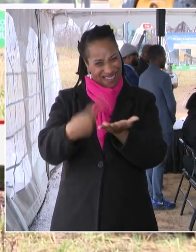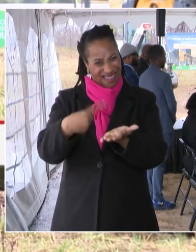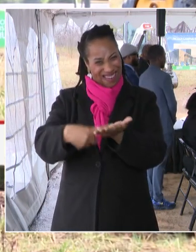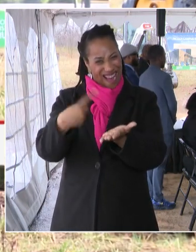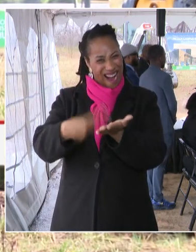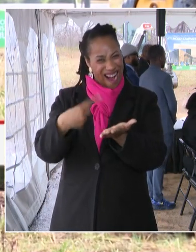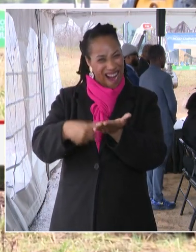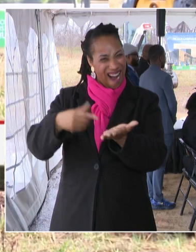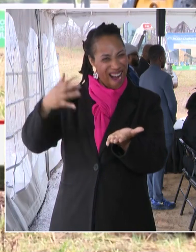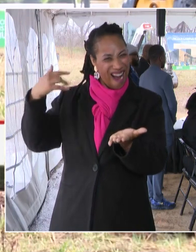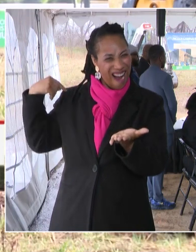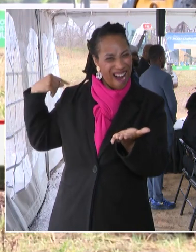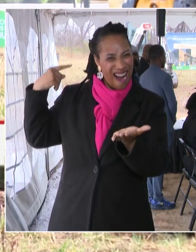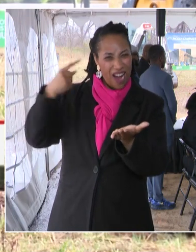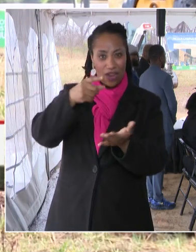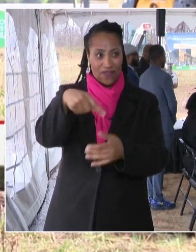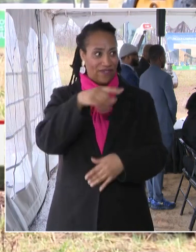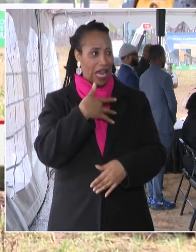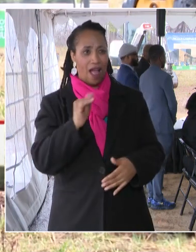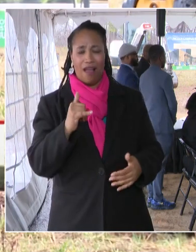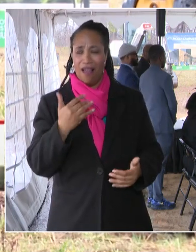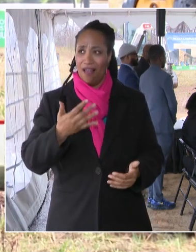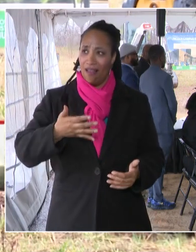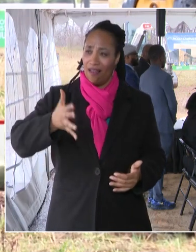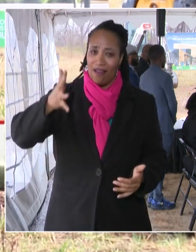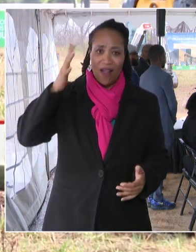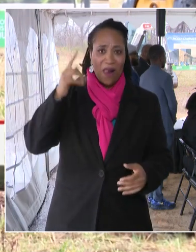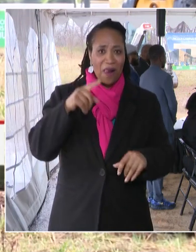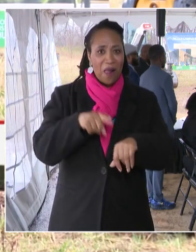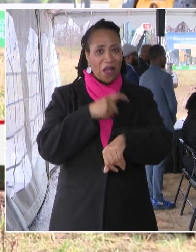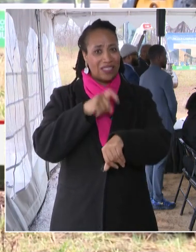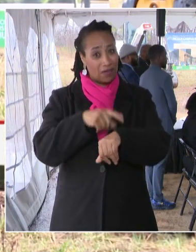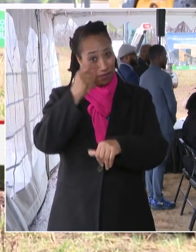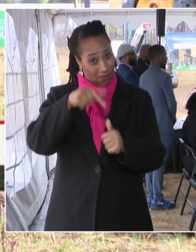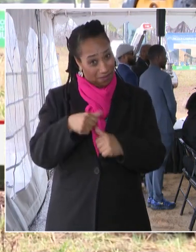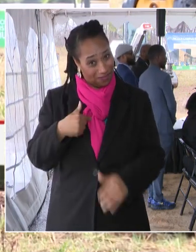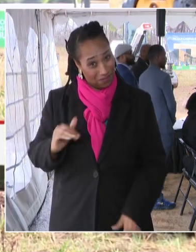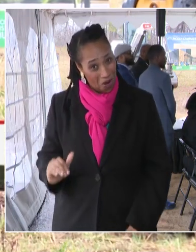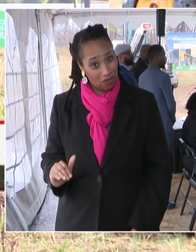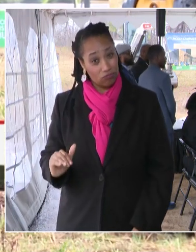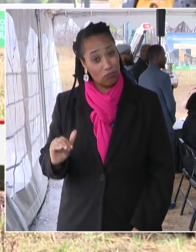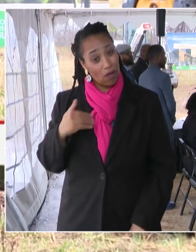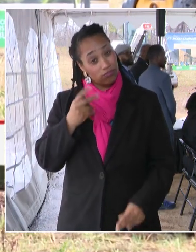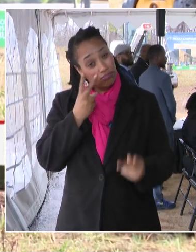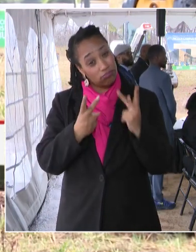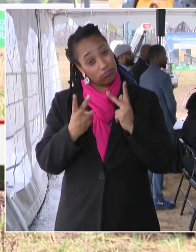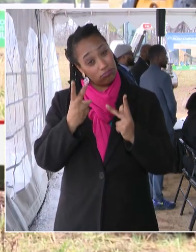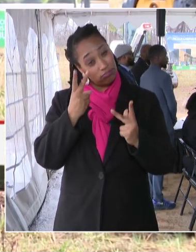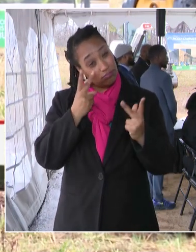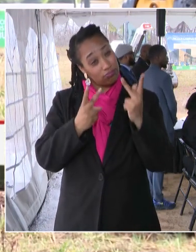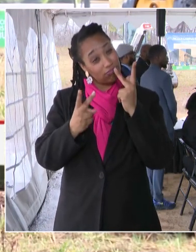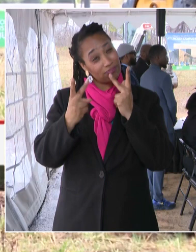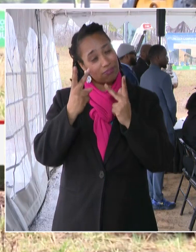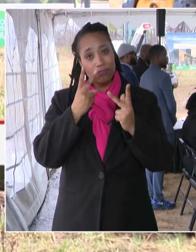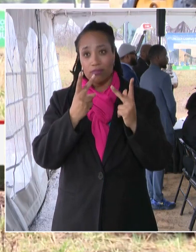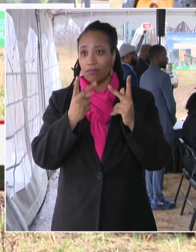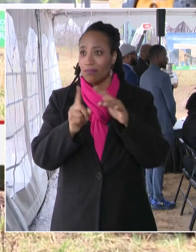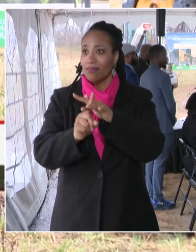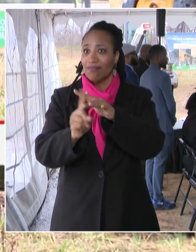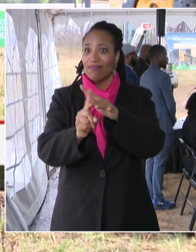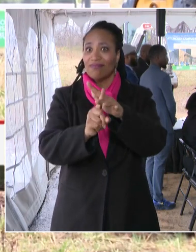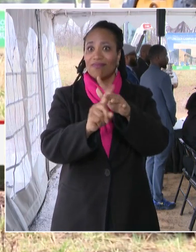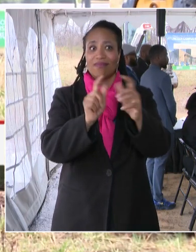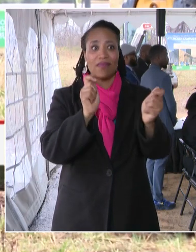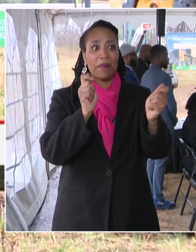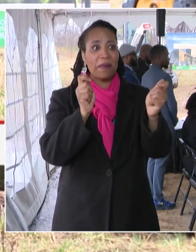were plans. They were plans. Many of them have been realized. And one of the things that I know for sure is that it takes leadership, it